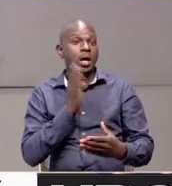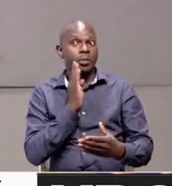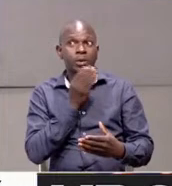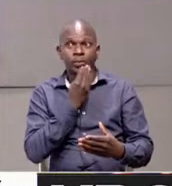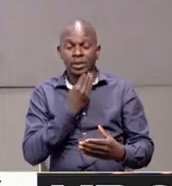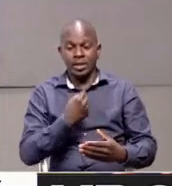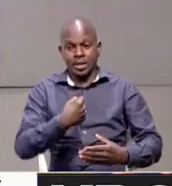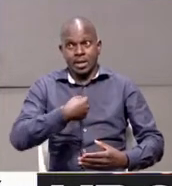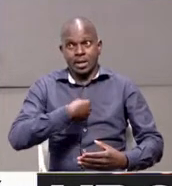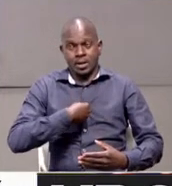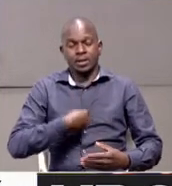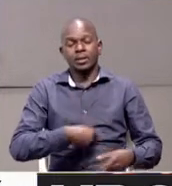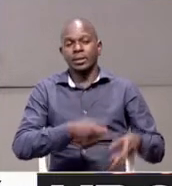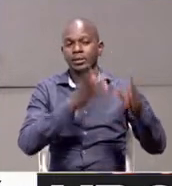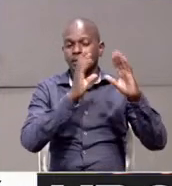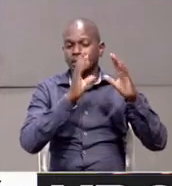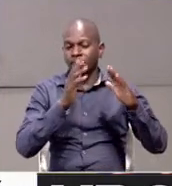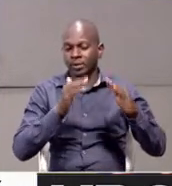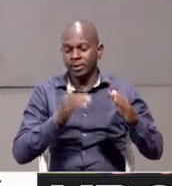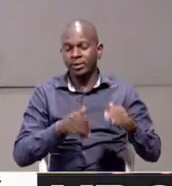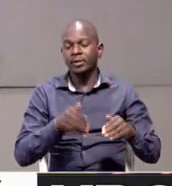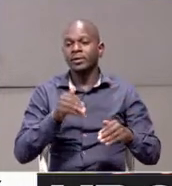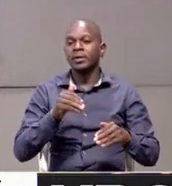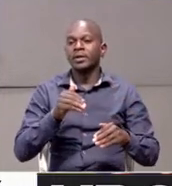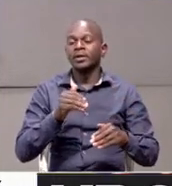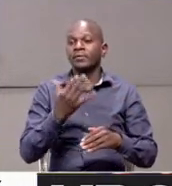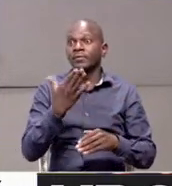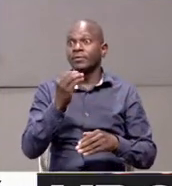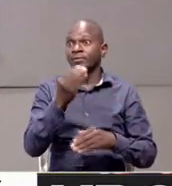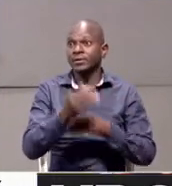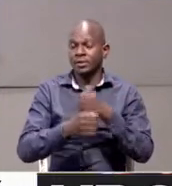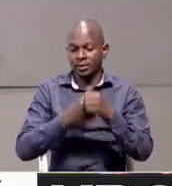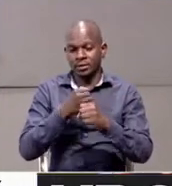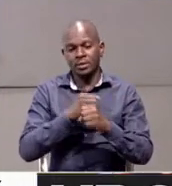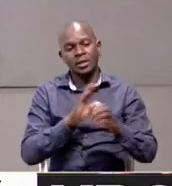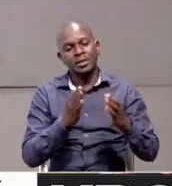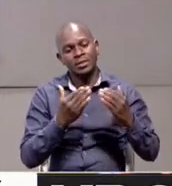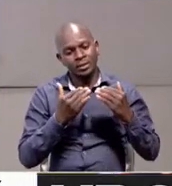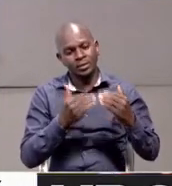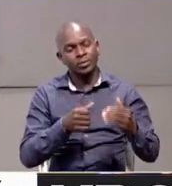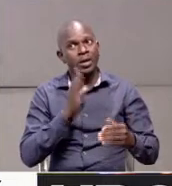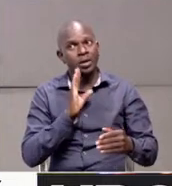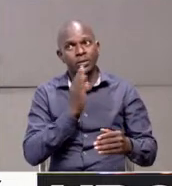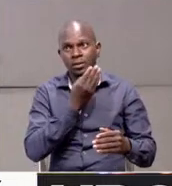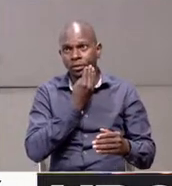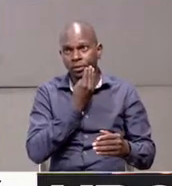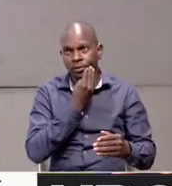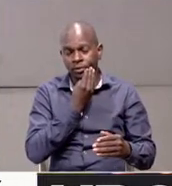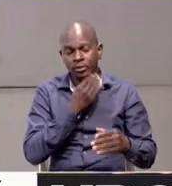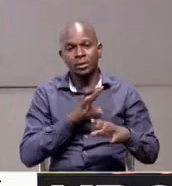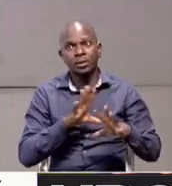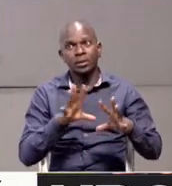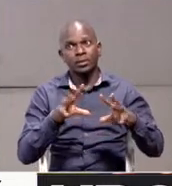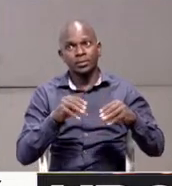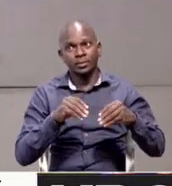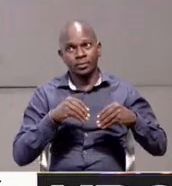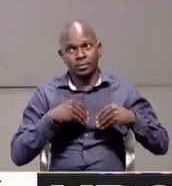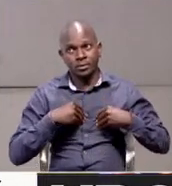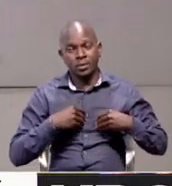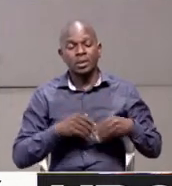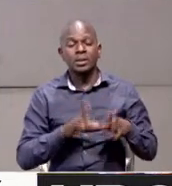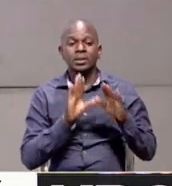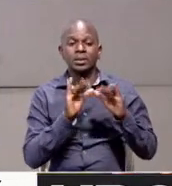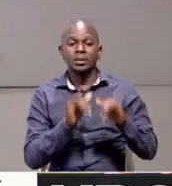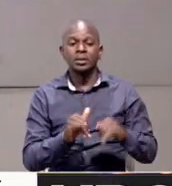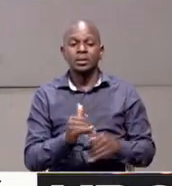are celebrating 50 years. I thank you, Amama, for accepting to live with me